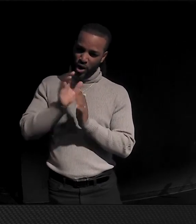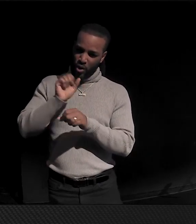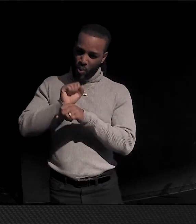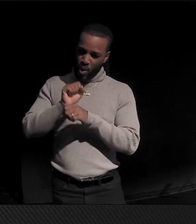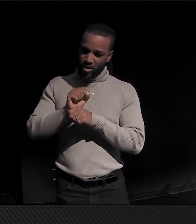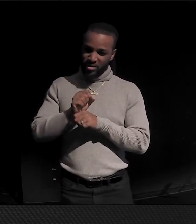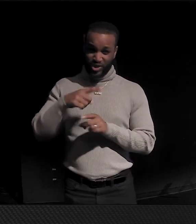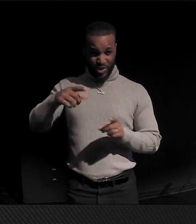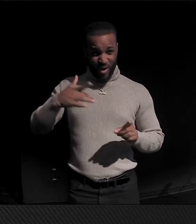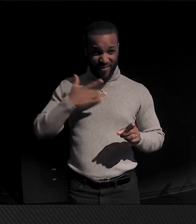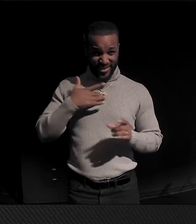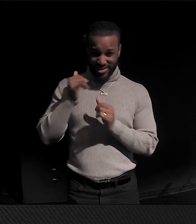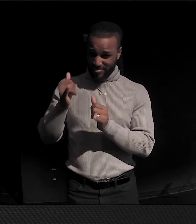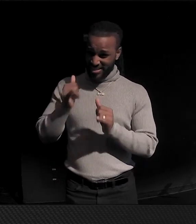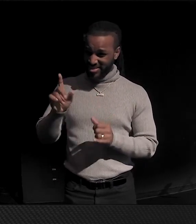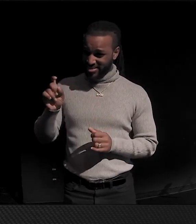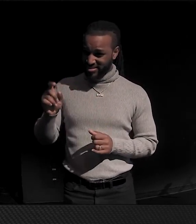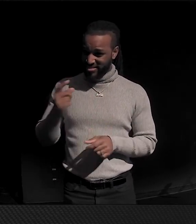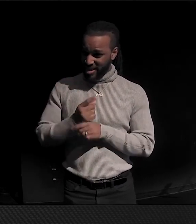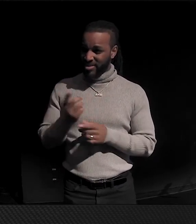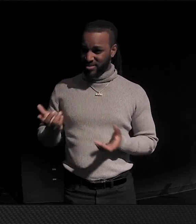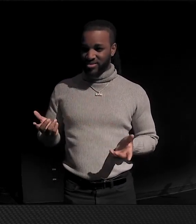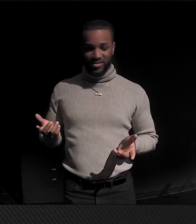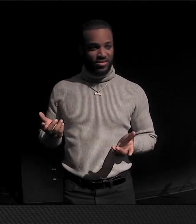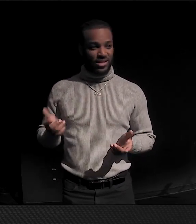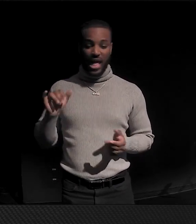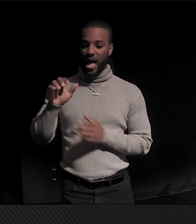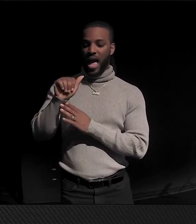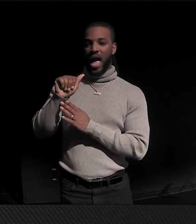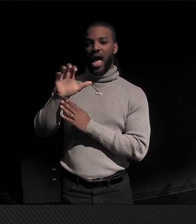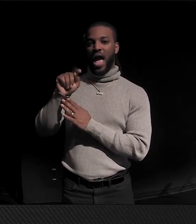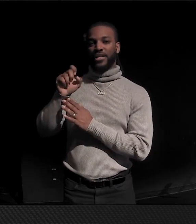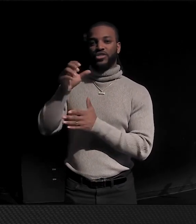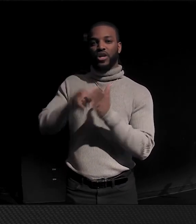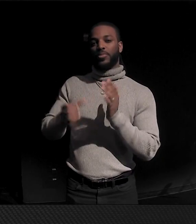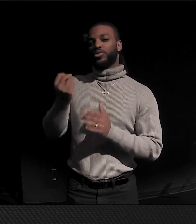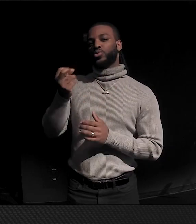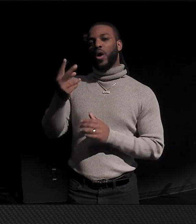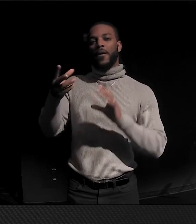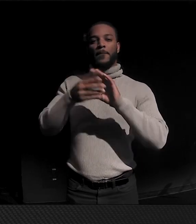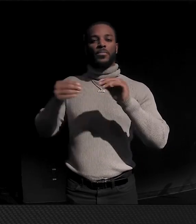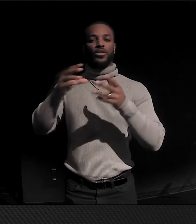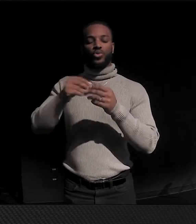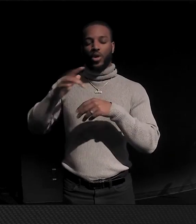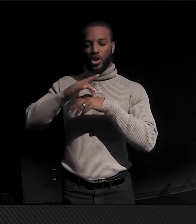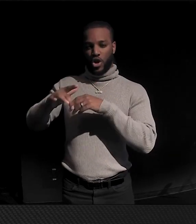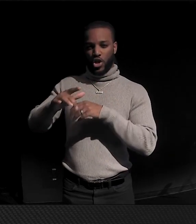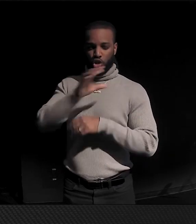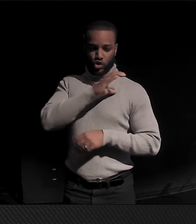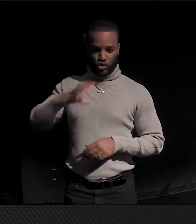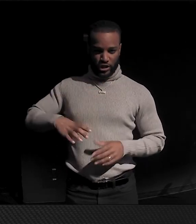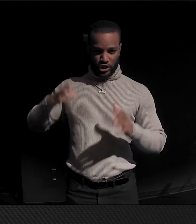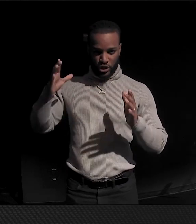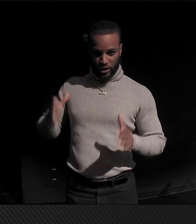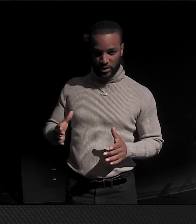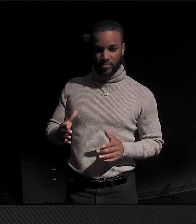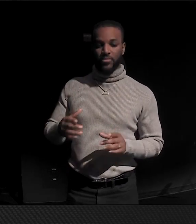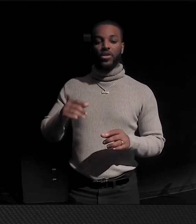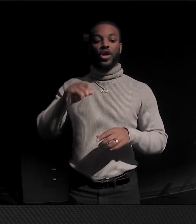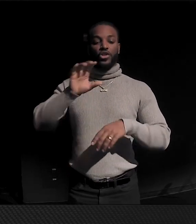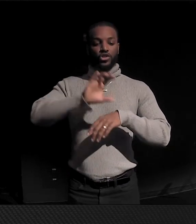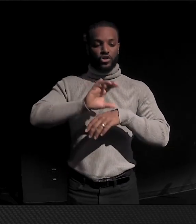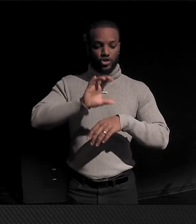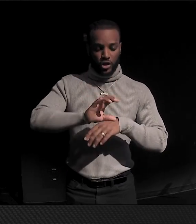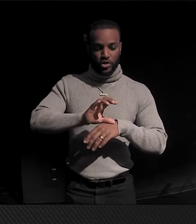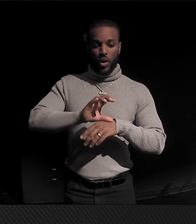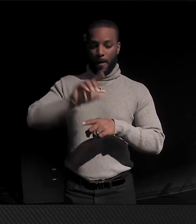Anyone else feel me? Anyone else? Like Acts 12, in the story of the early Christians taking the church out,